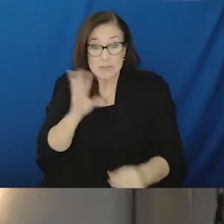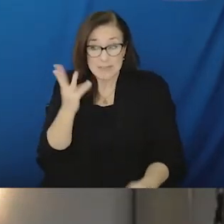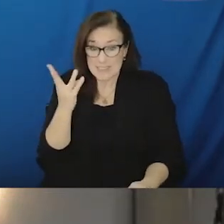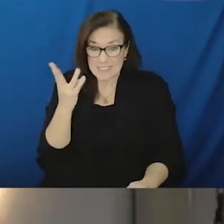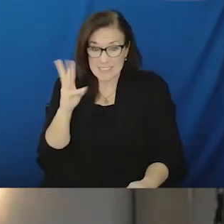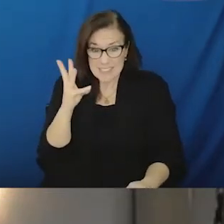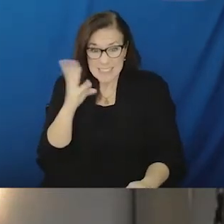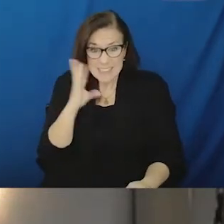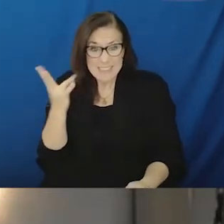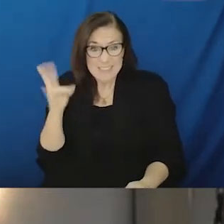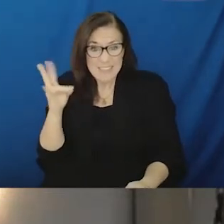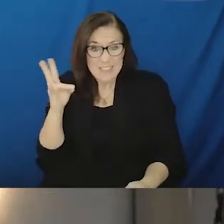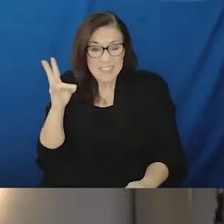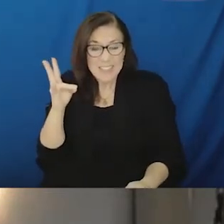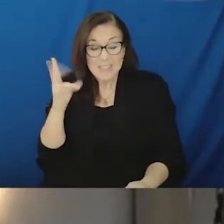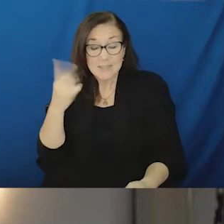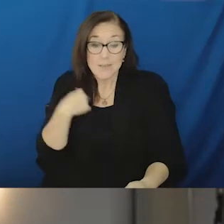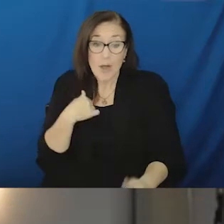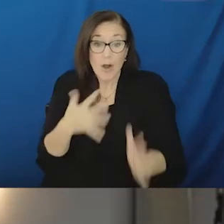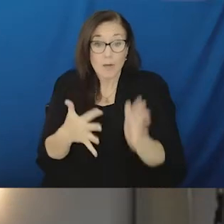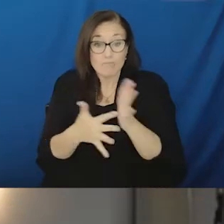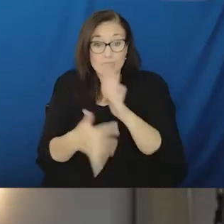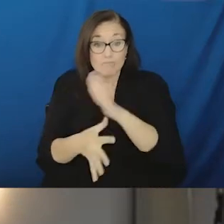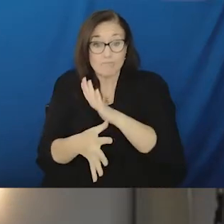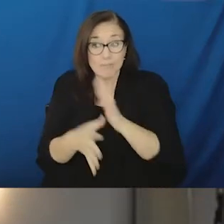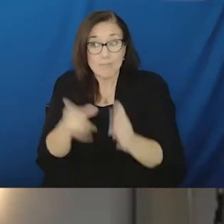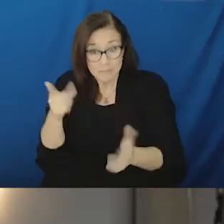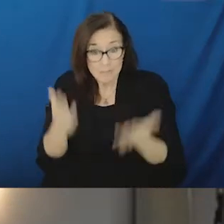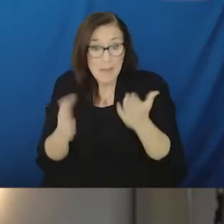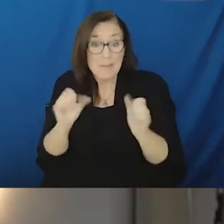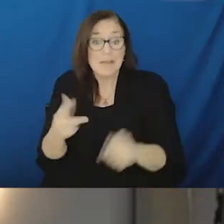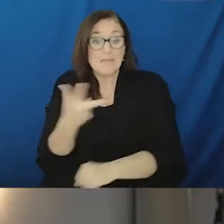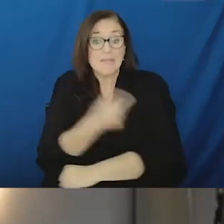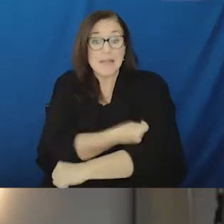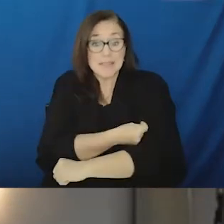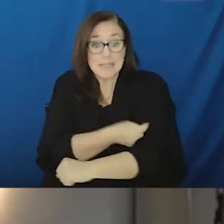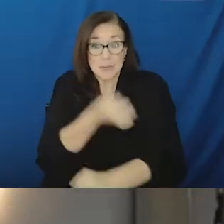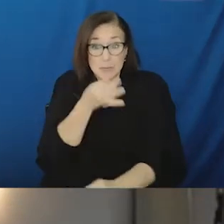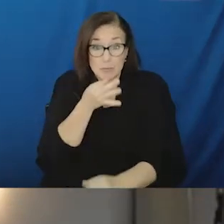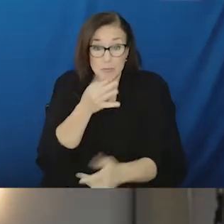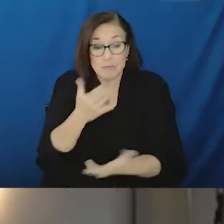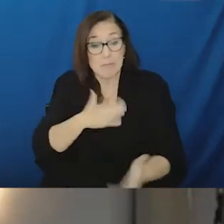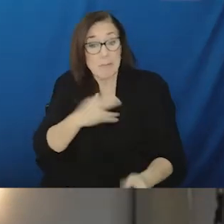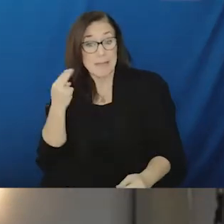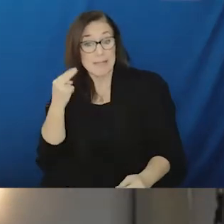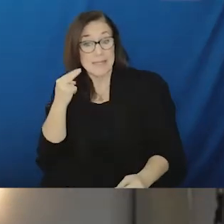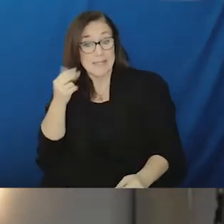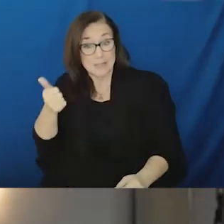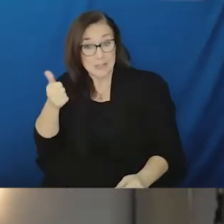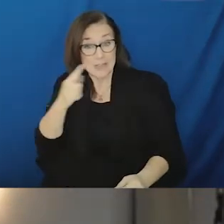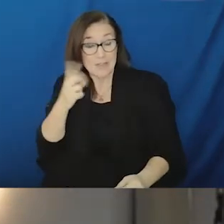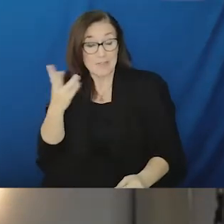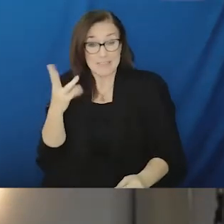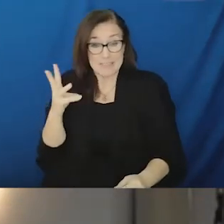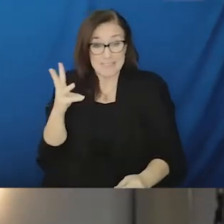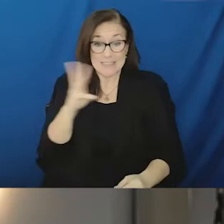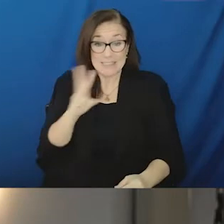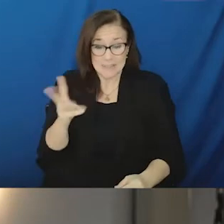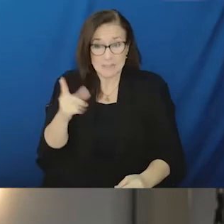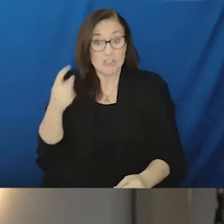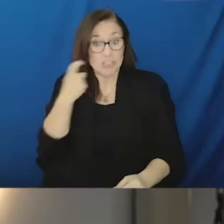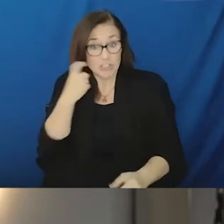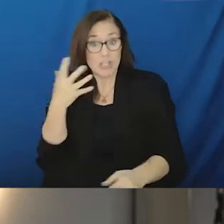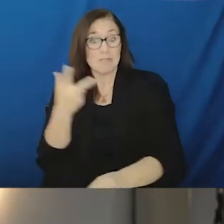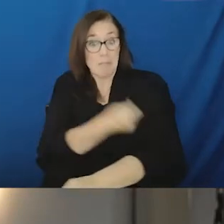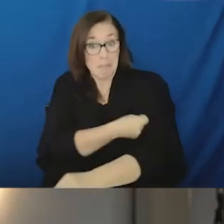and 17-year-olds, our juniors and seniors, could receive the vaccine. My niece, who's 16 in the Bay Area, just received it because she's a